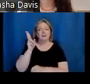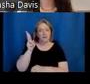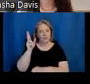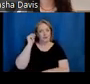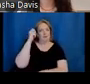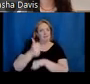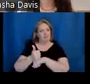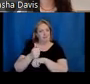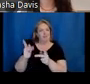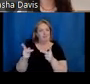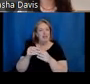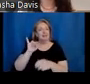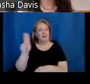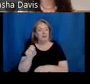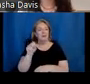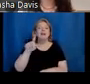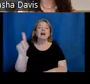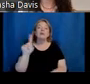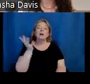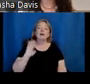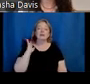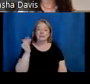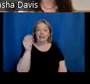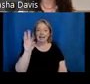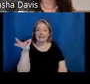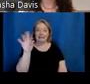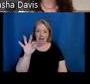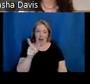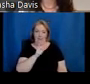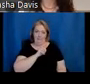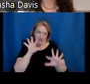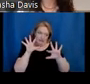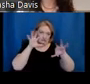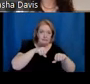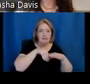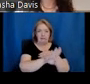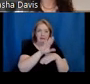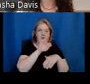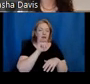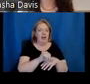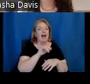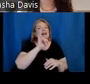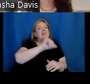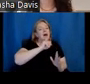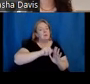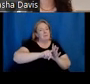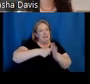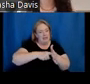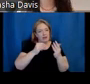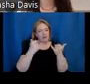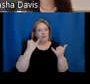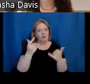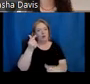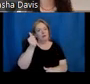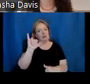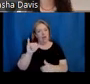of the 1969 police raids and uprising, now viewed as the beginning of the modern day gay